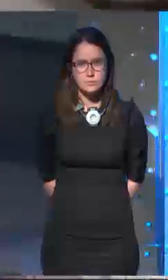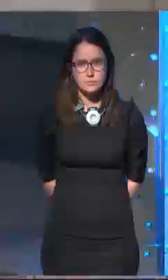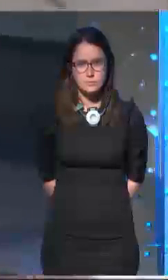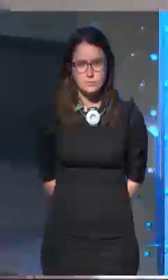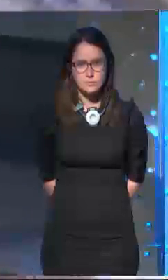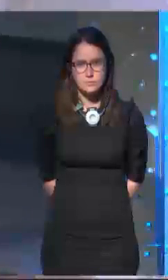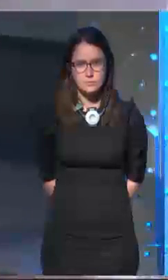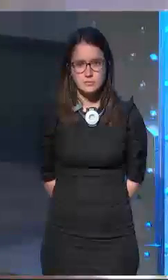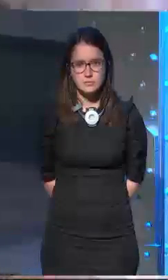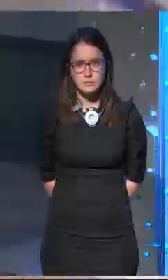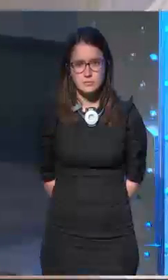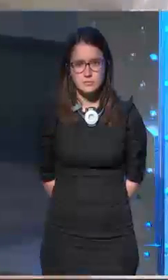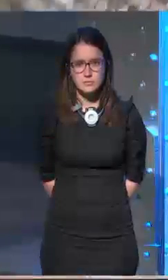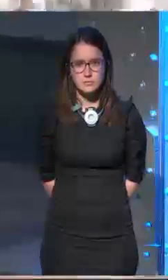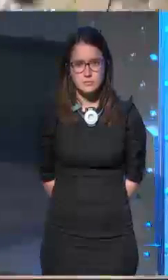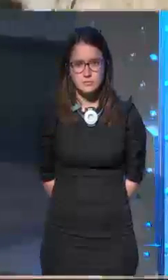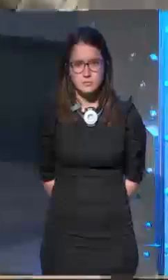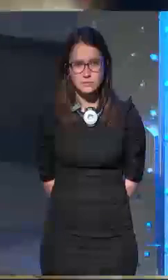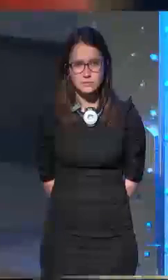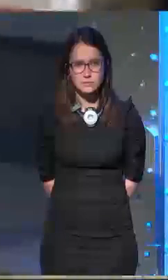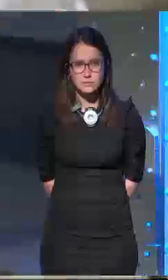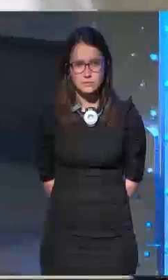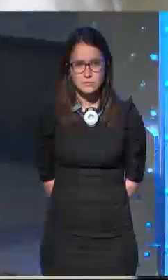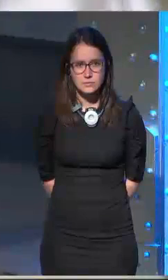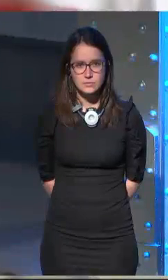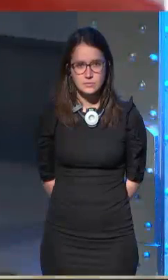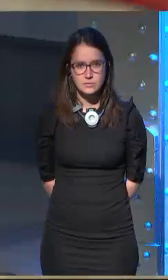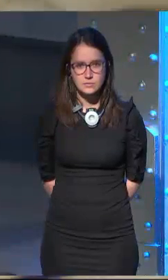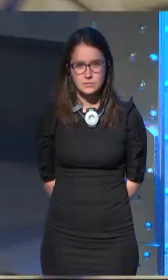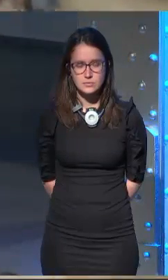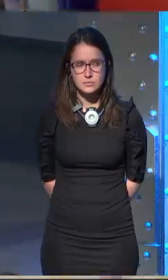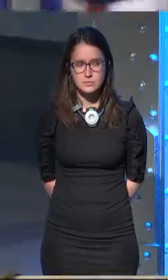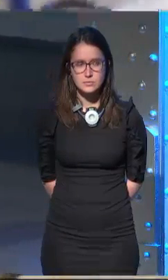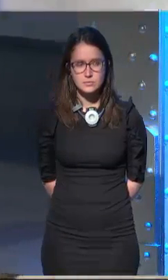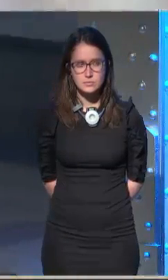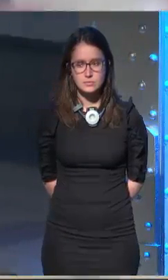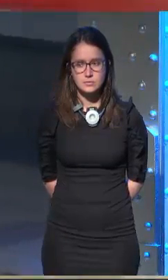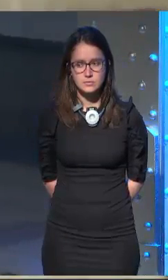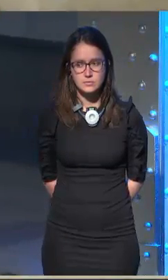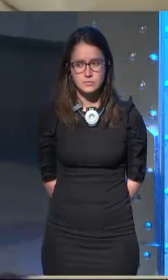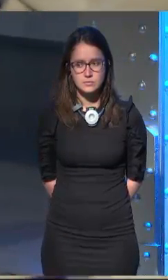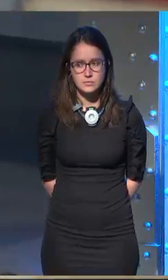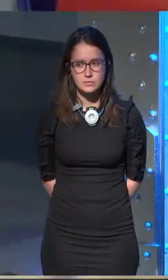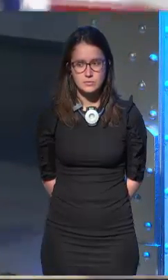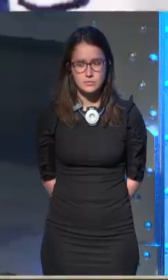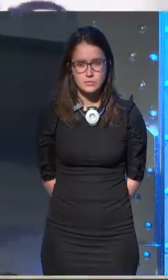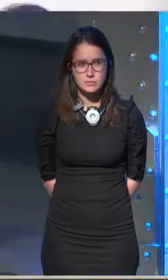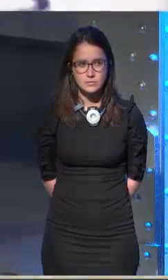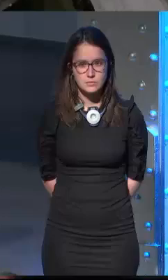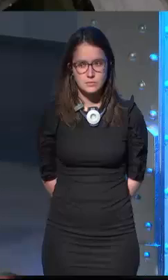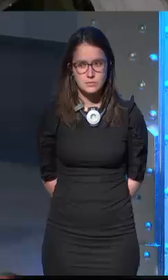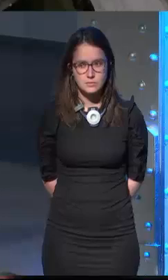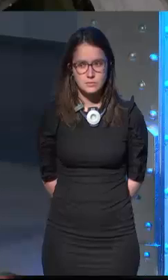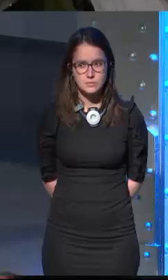But with a little luck and timing and, preparation and perseverance, I was able to do some pretty